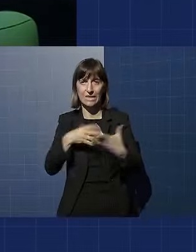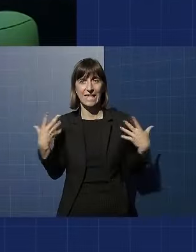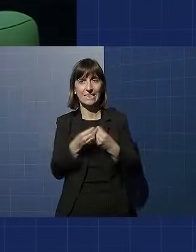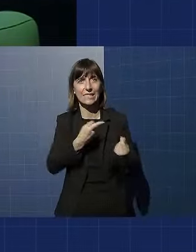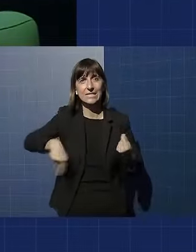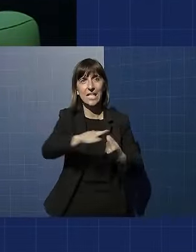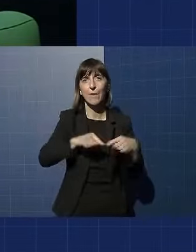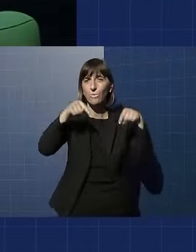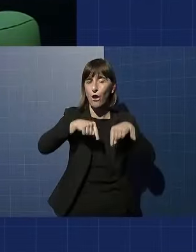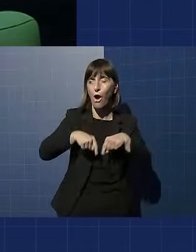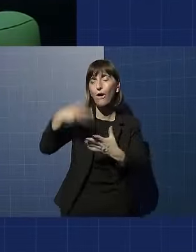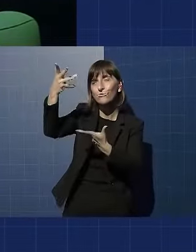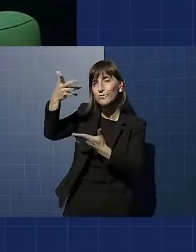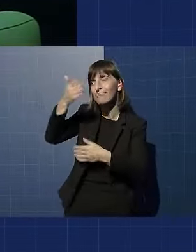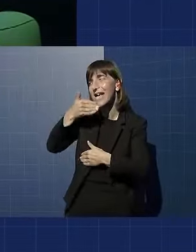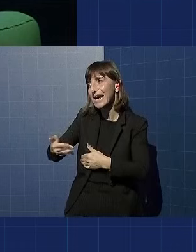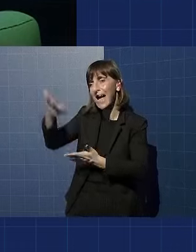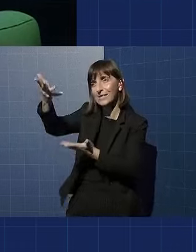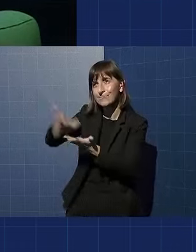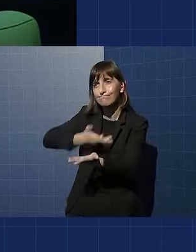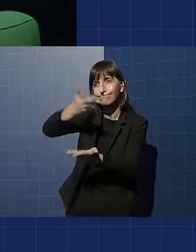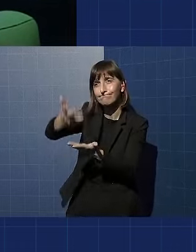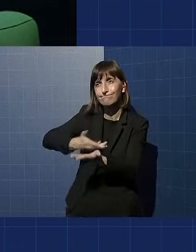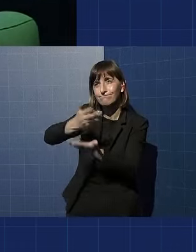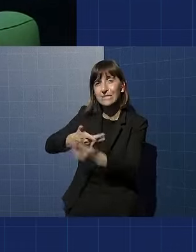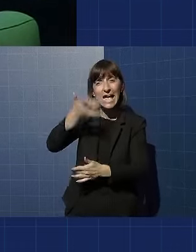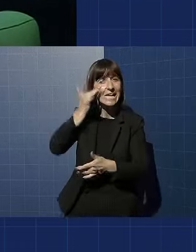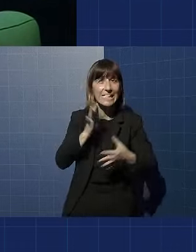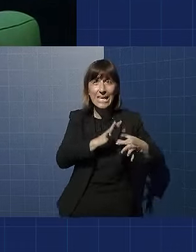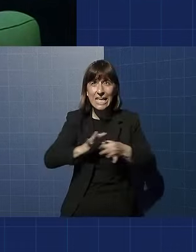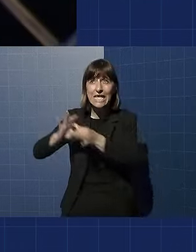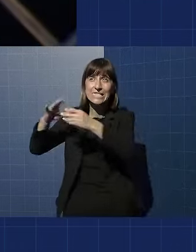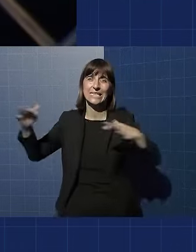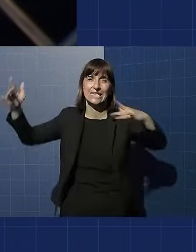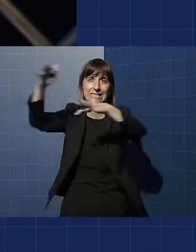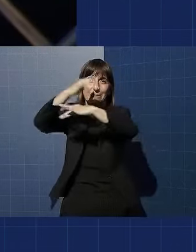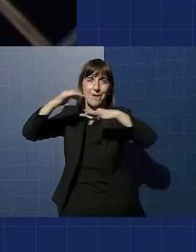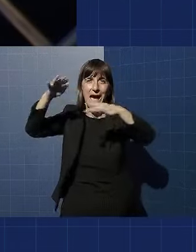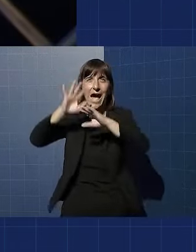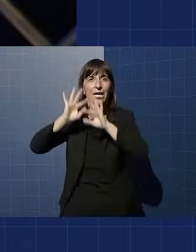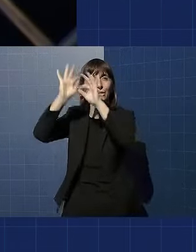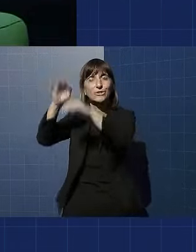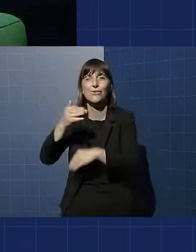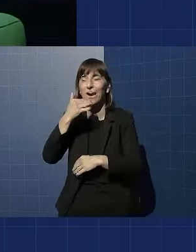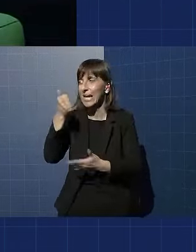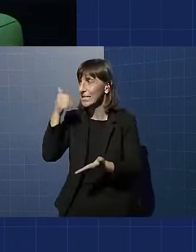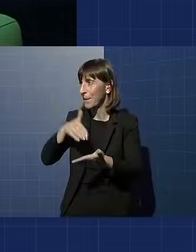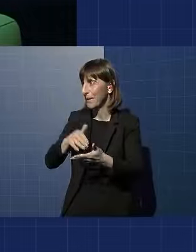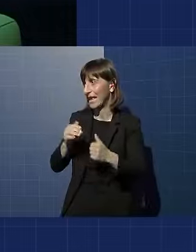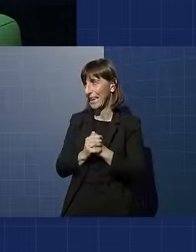averci raccontato tutti i rischi che si possono correre andando nello spazio. Ancora grazie mille, Angelique. Grazie.